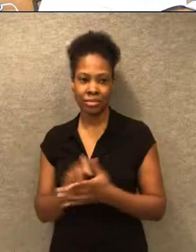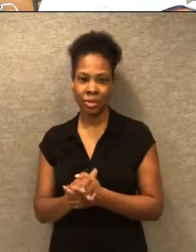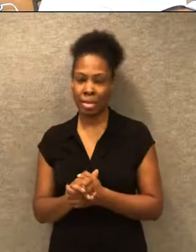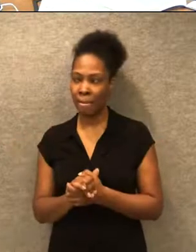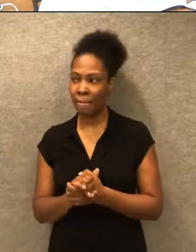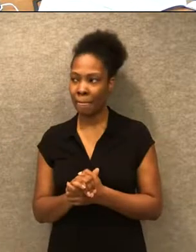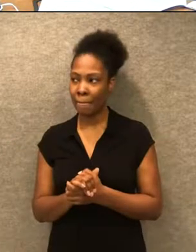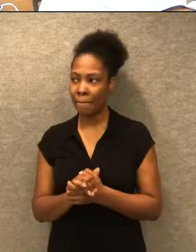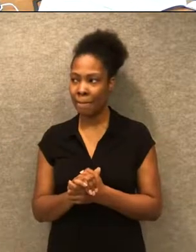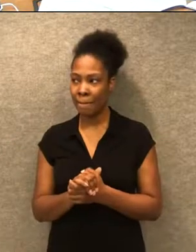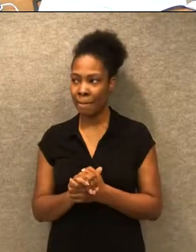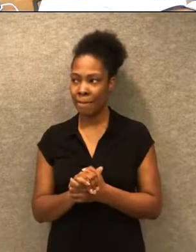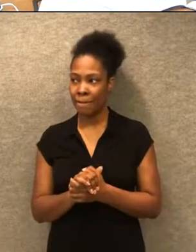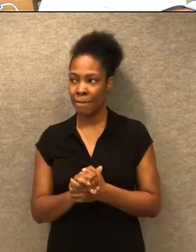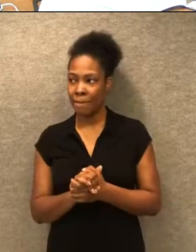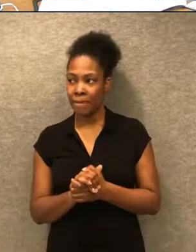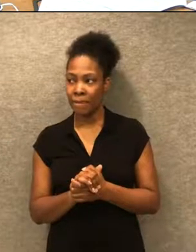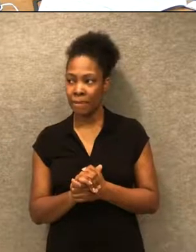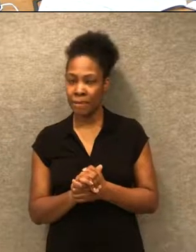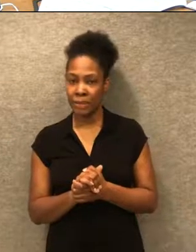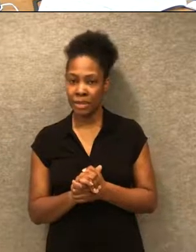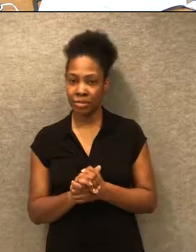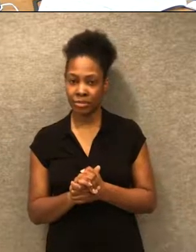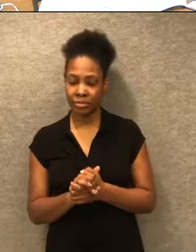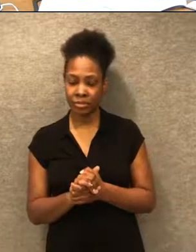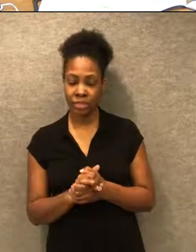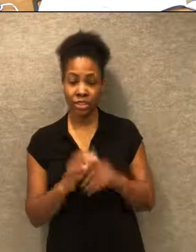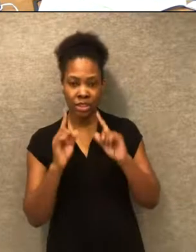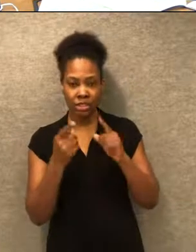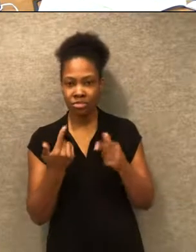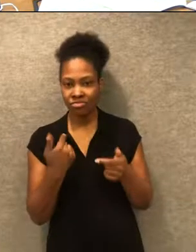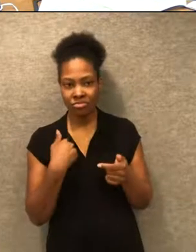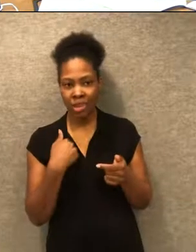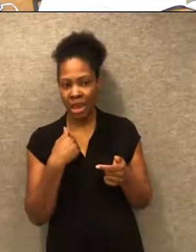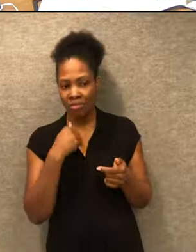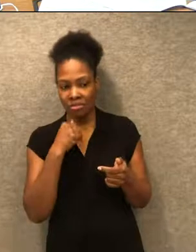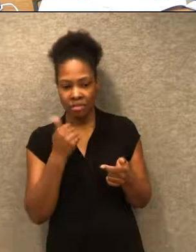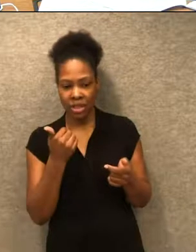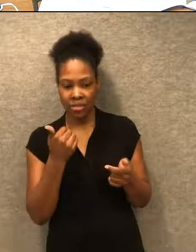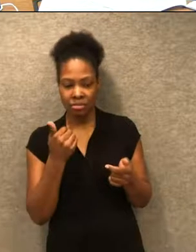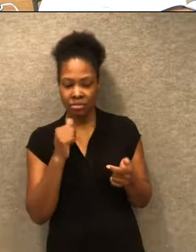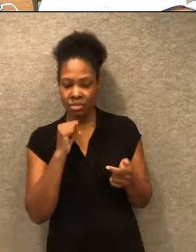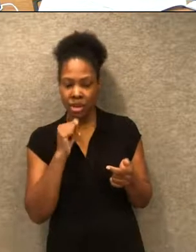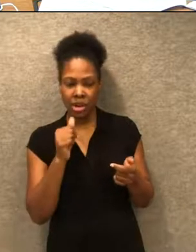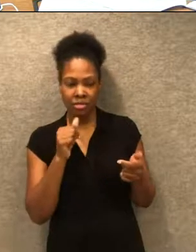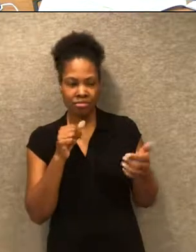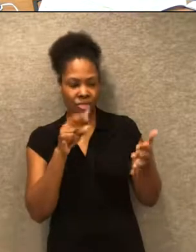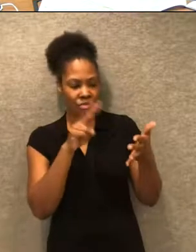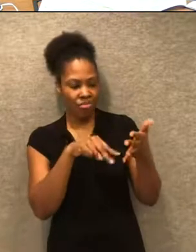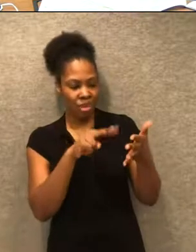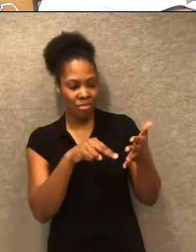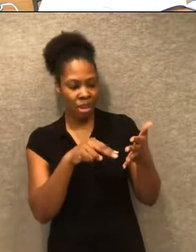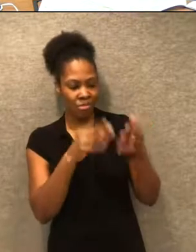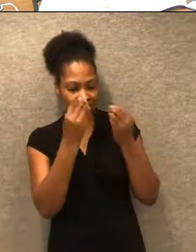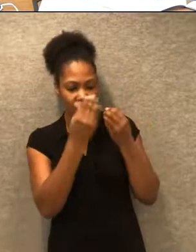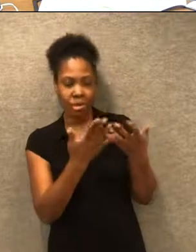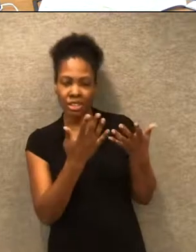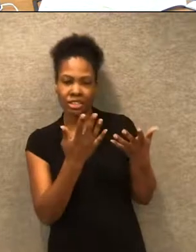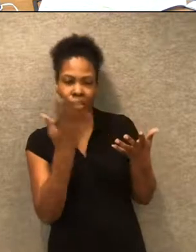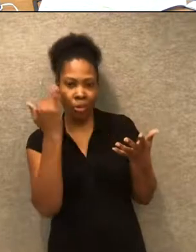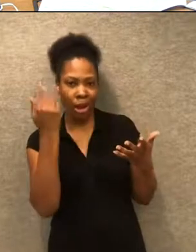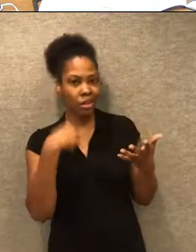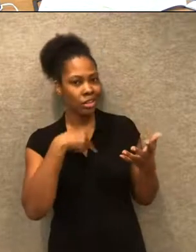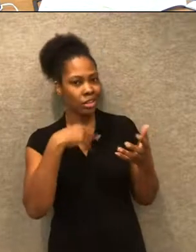I think, you know, I haven't read any of the data because we're learning so much